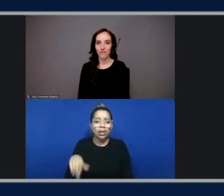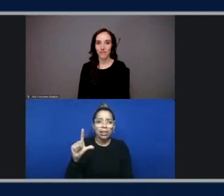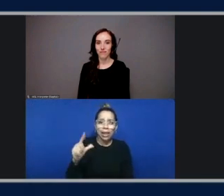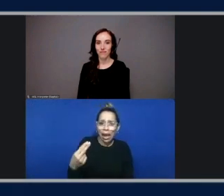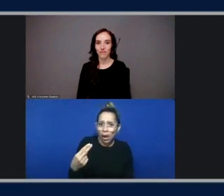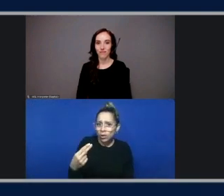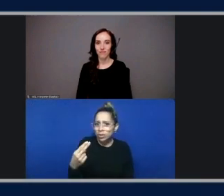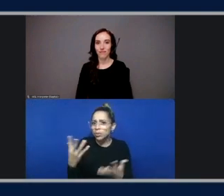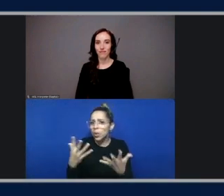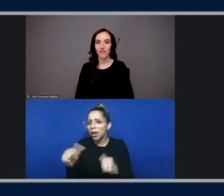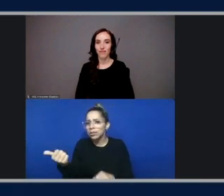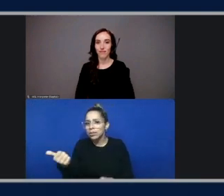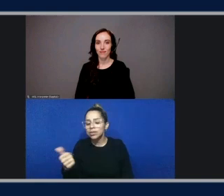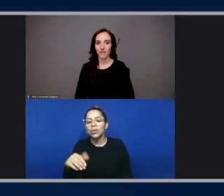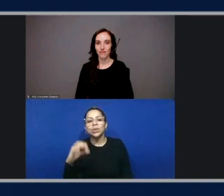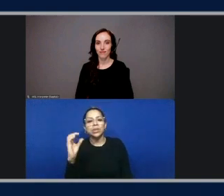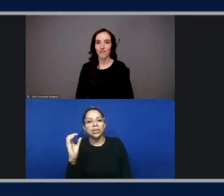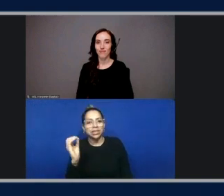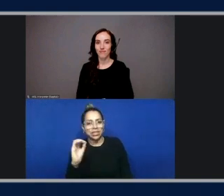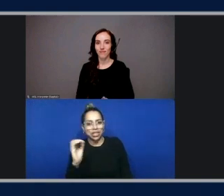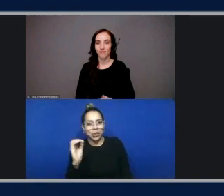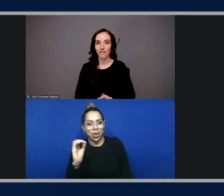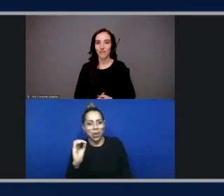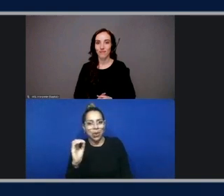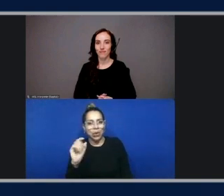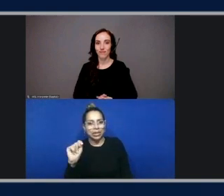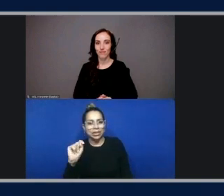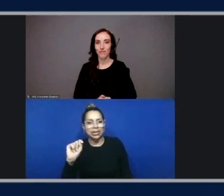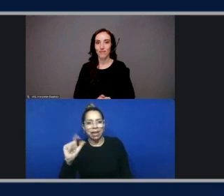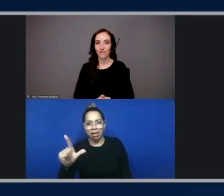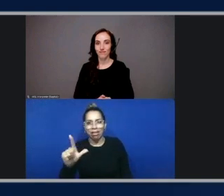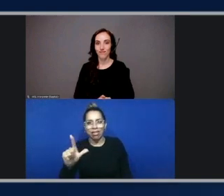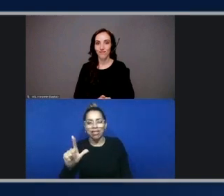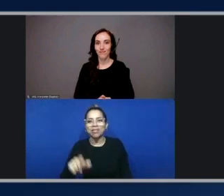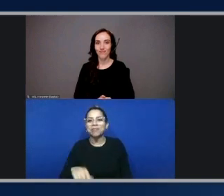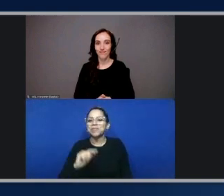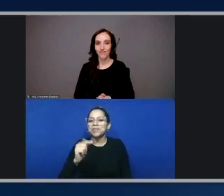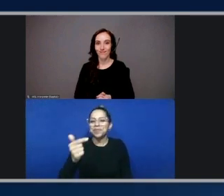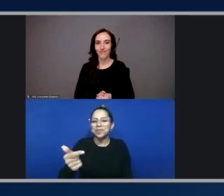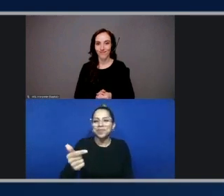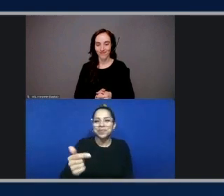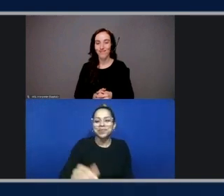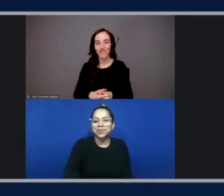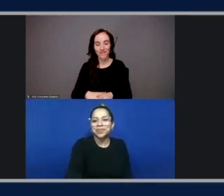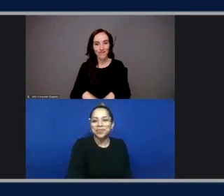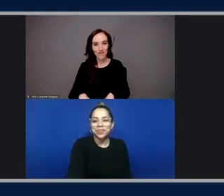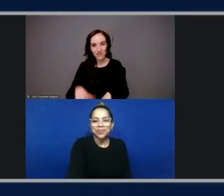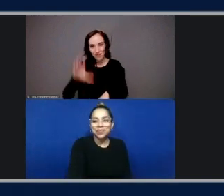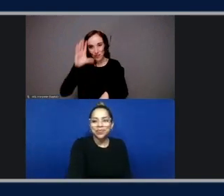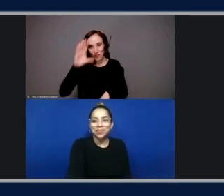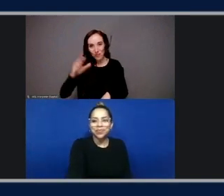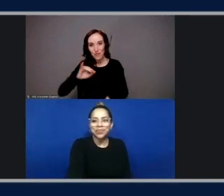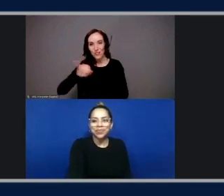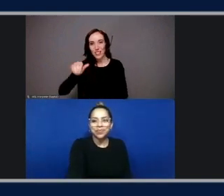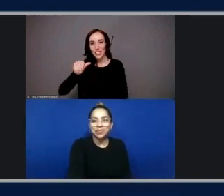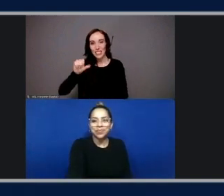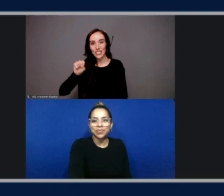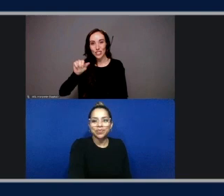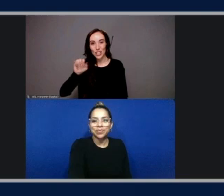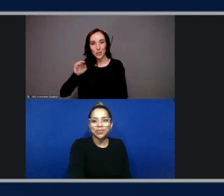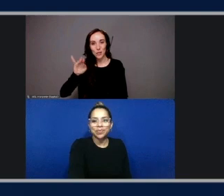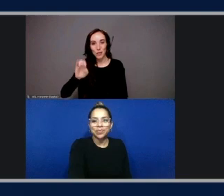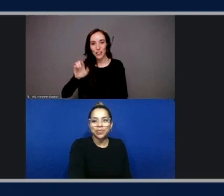Zero-ETL. Oh, my favorite word. Hey, you forgot to introduce me. Hi, I'm Jasmine Kyles. Welcome back to AWS OnAir. We are joined with